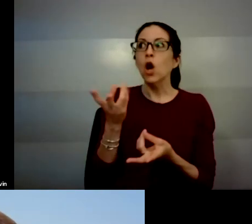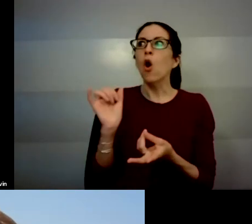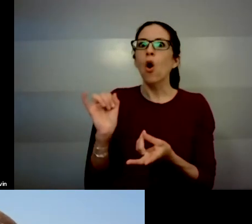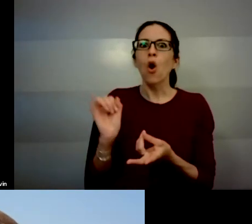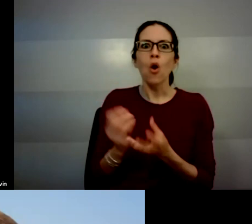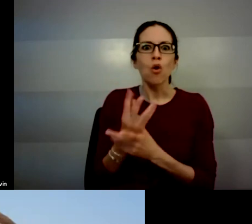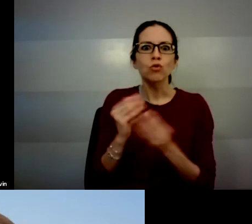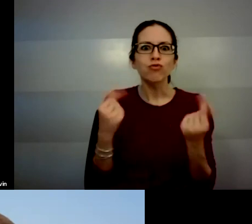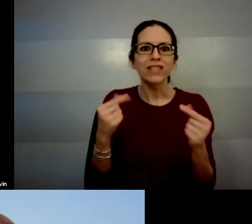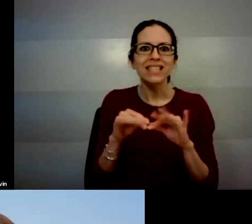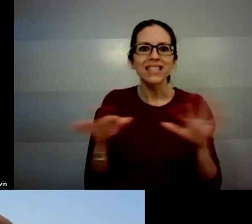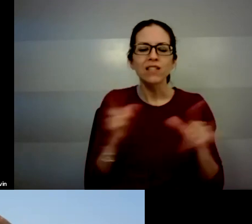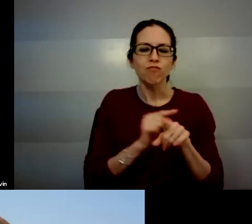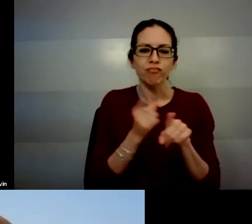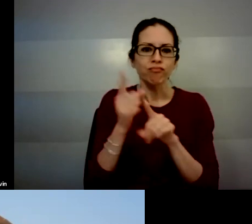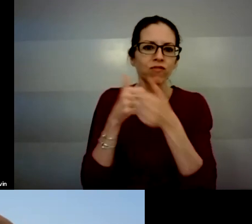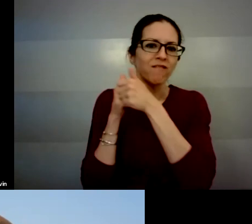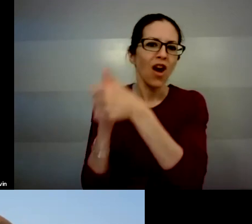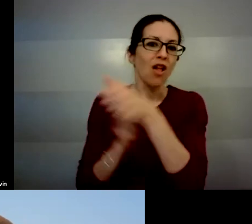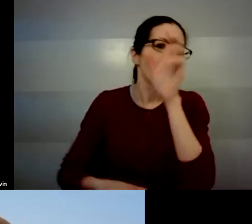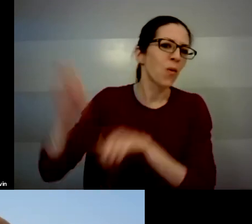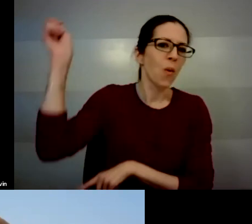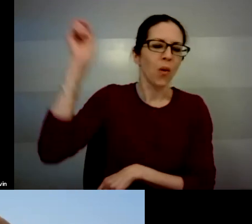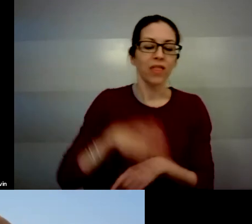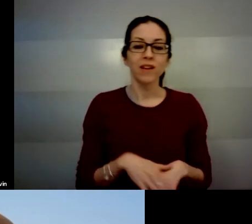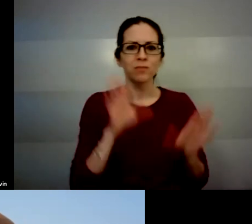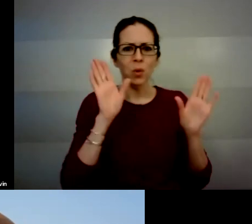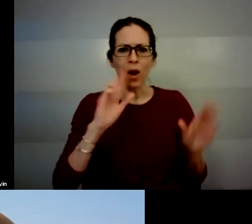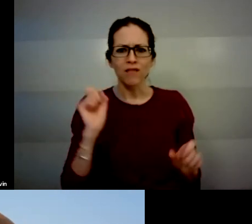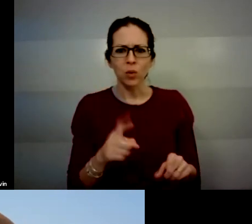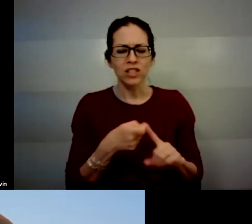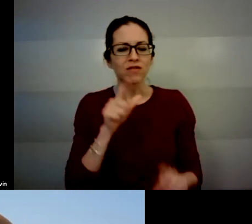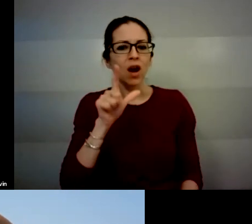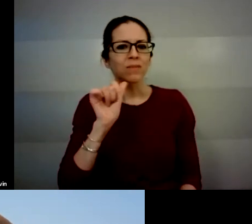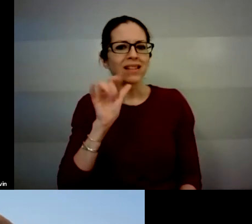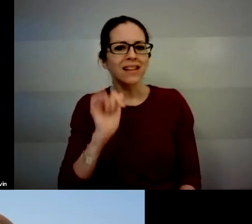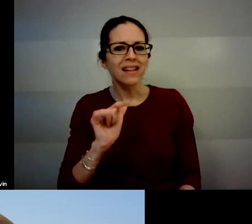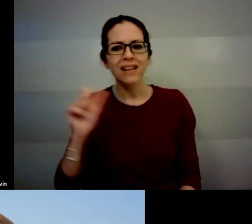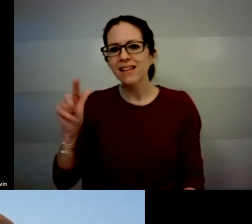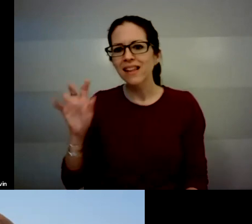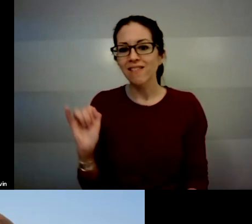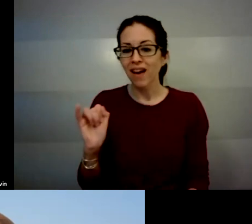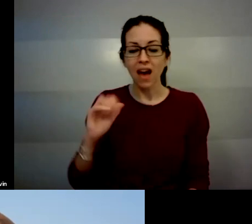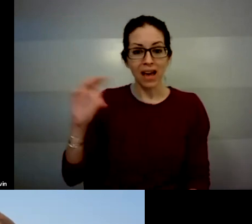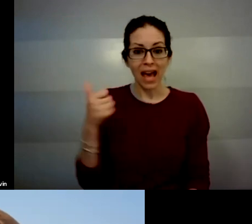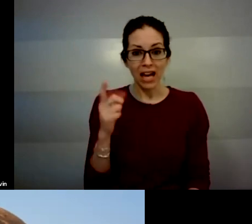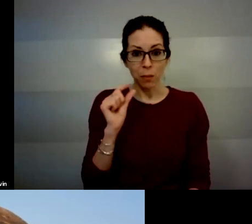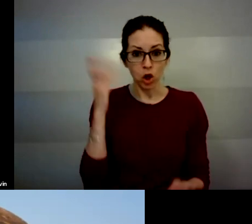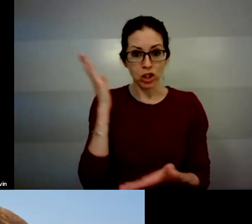there's a wonderful question from Lily and Levi. Are there any bird species that have stopped migrating over the